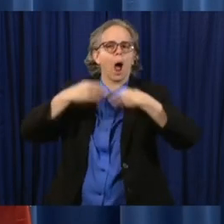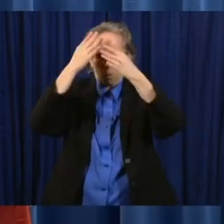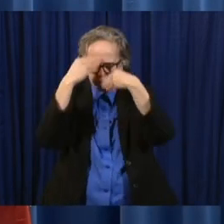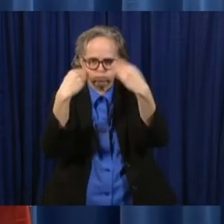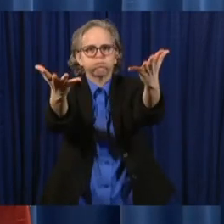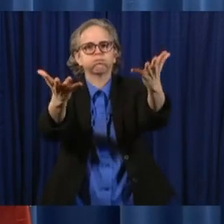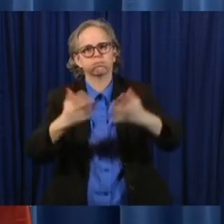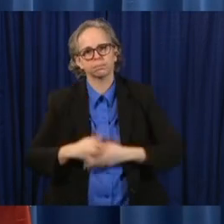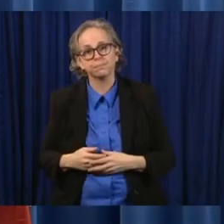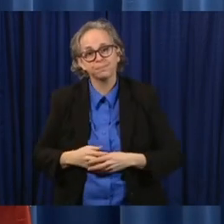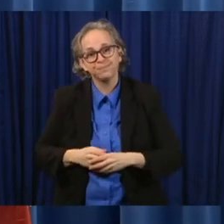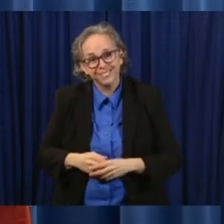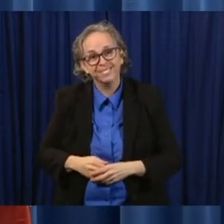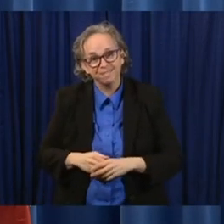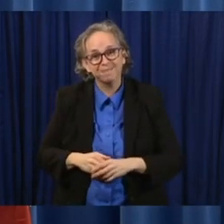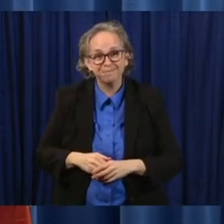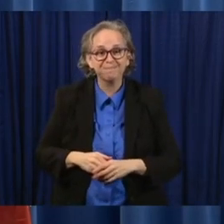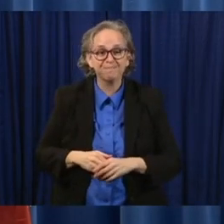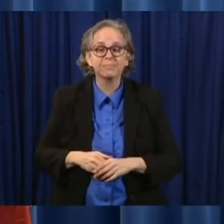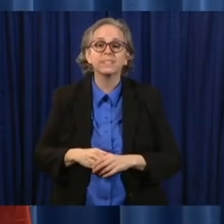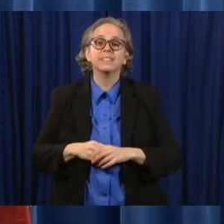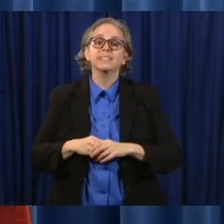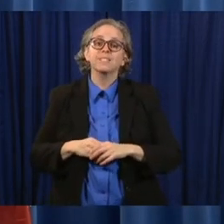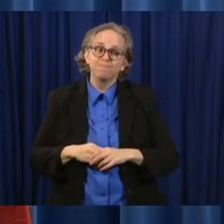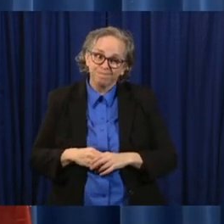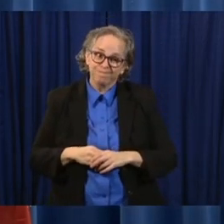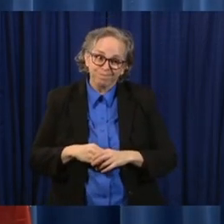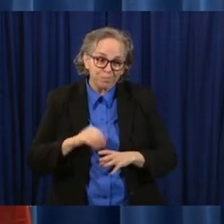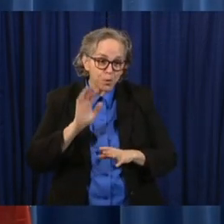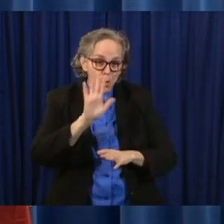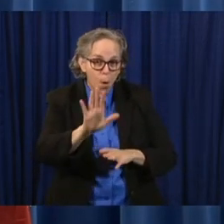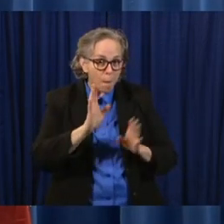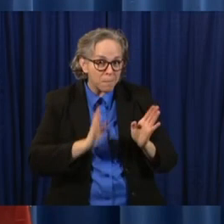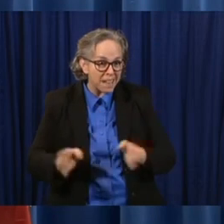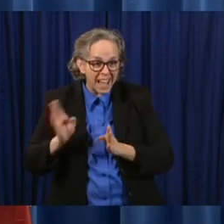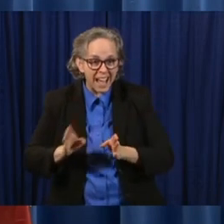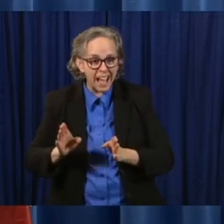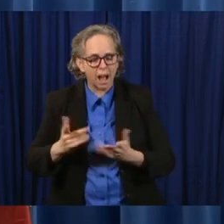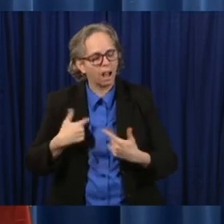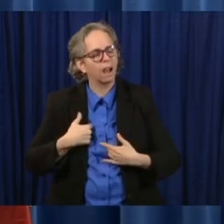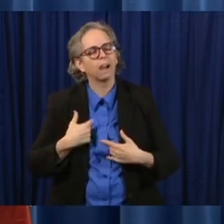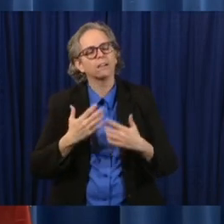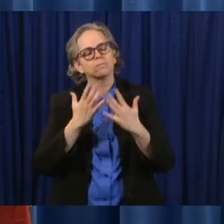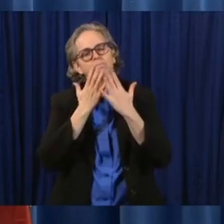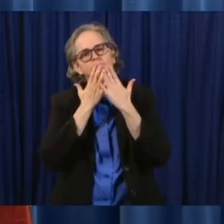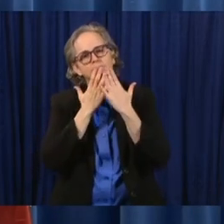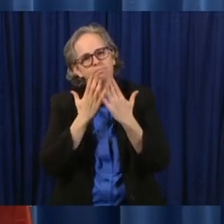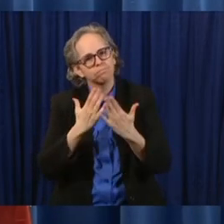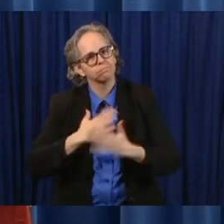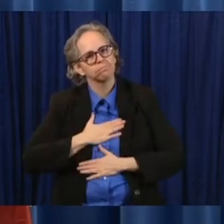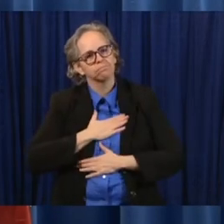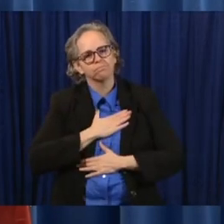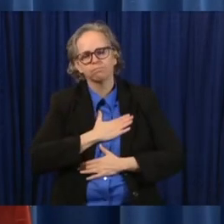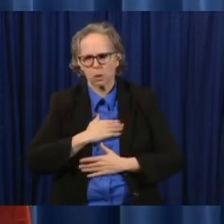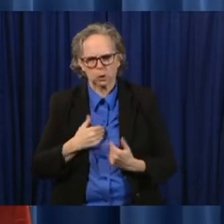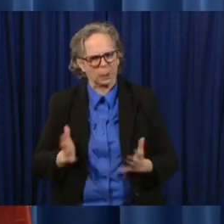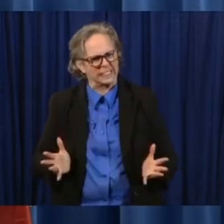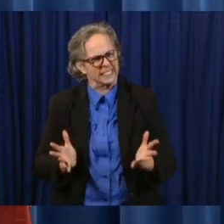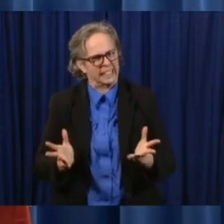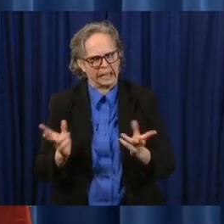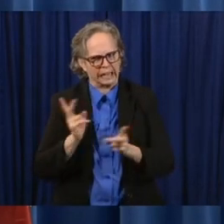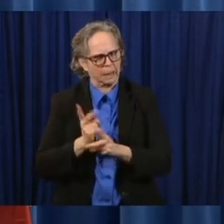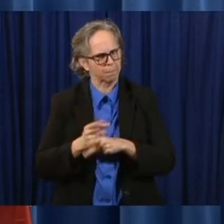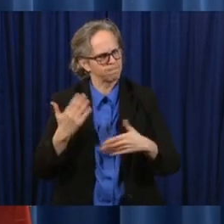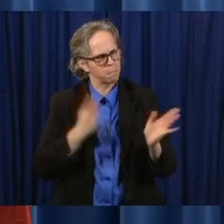well. So we appreciate the planning that's going on, and I would encourage schools to continue to do that planning.